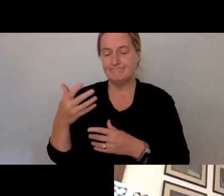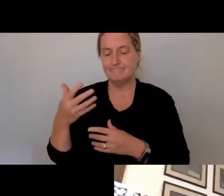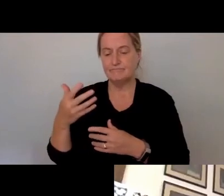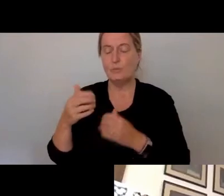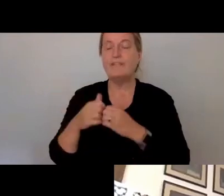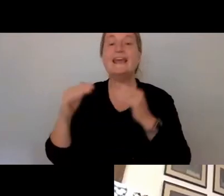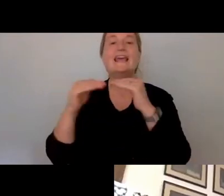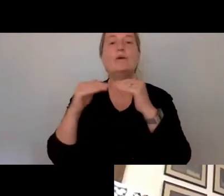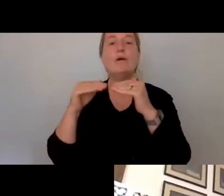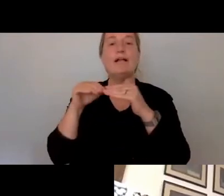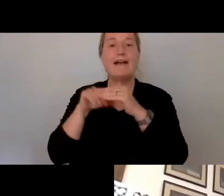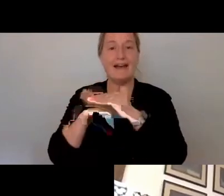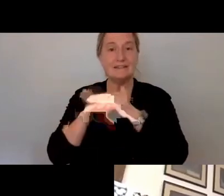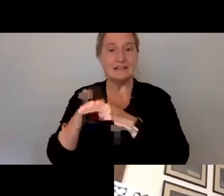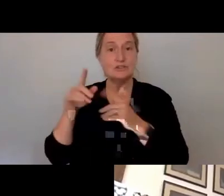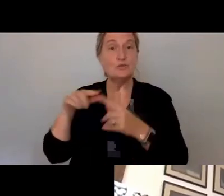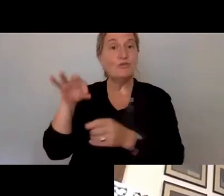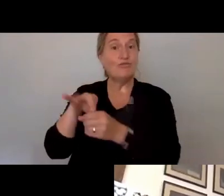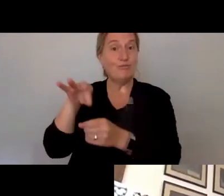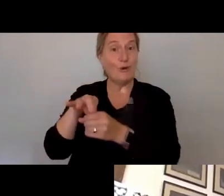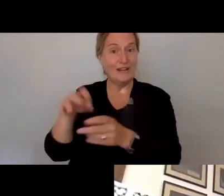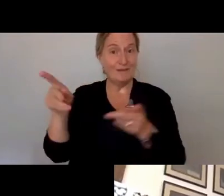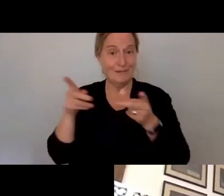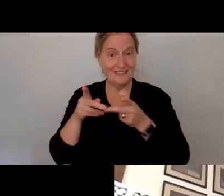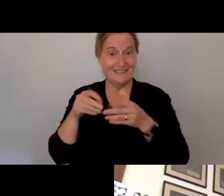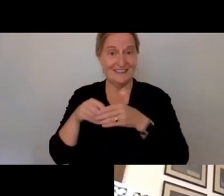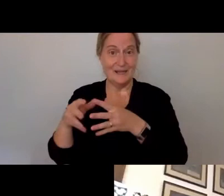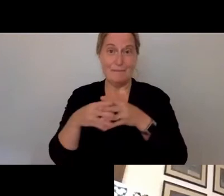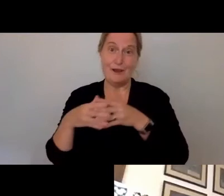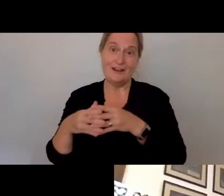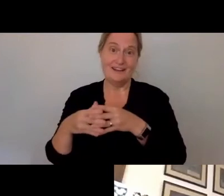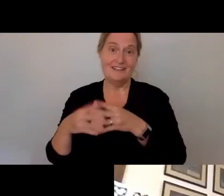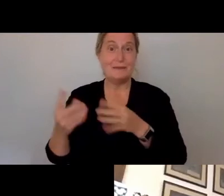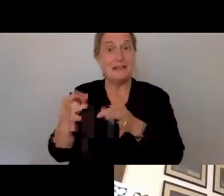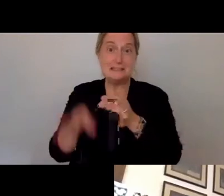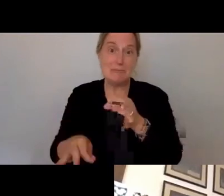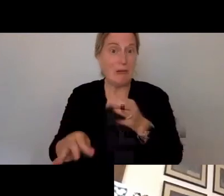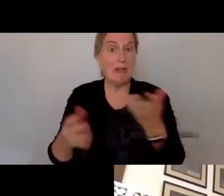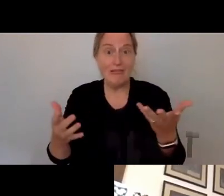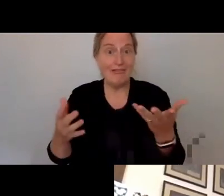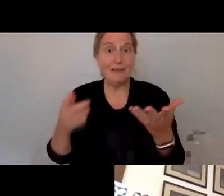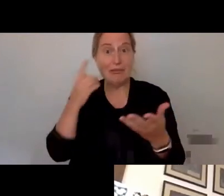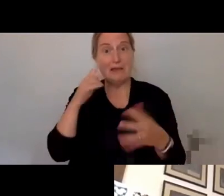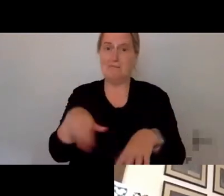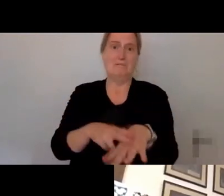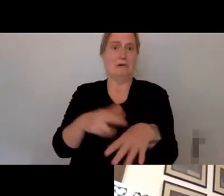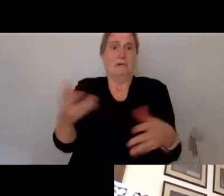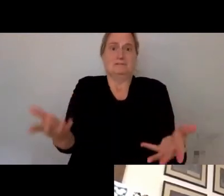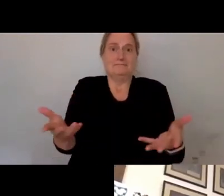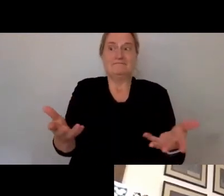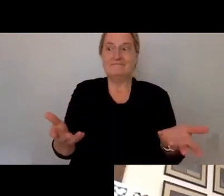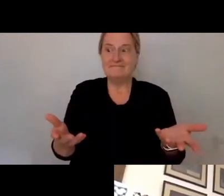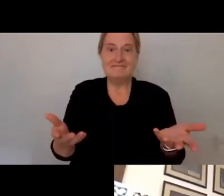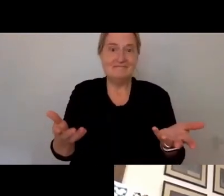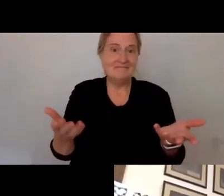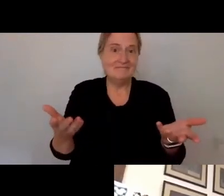equal access to polling places in America. So something simple, logical, you'd say, was make sure that